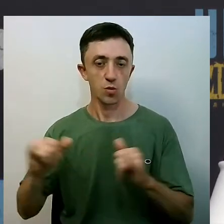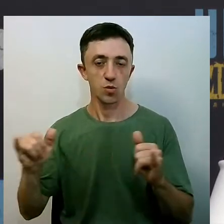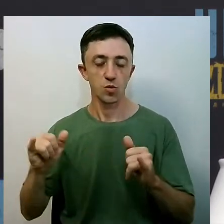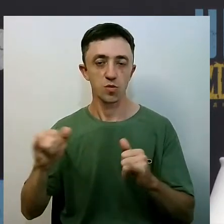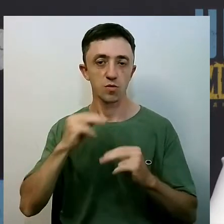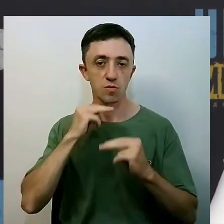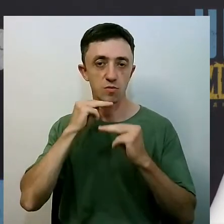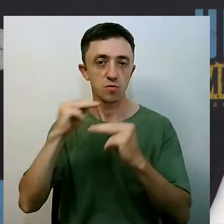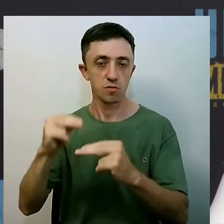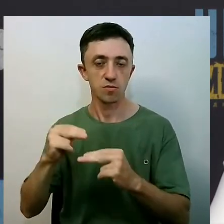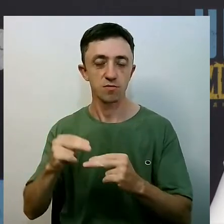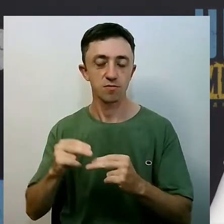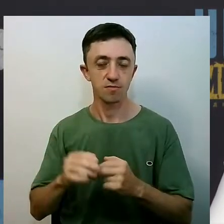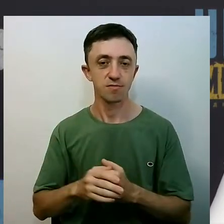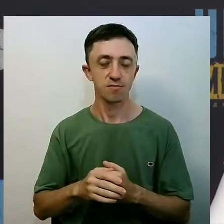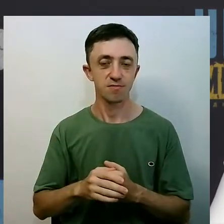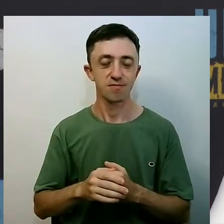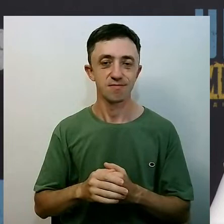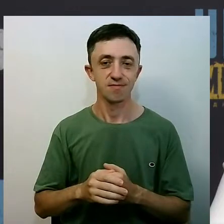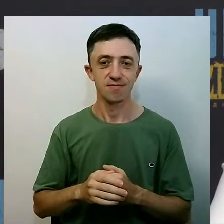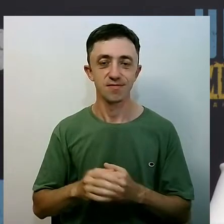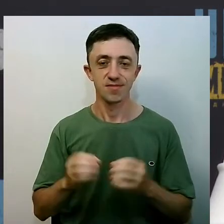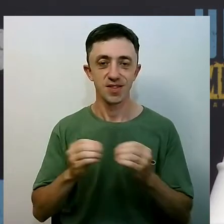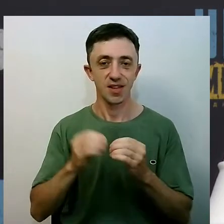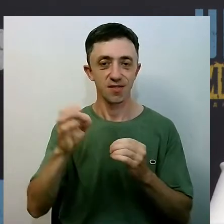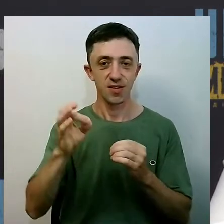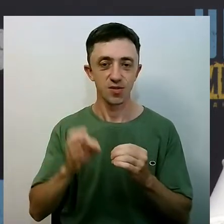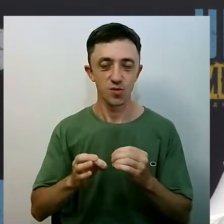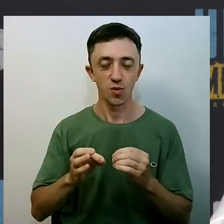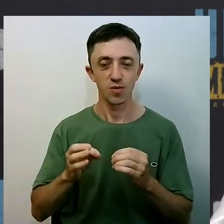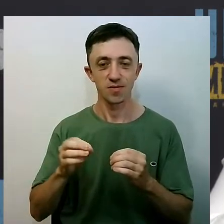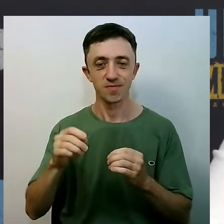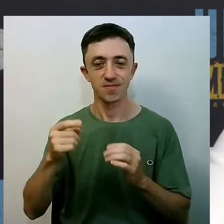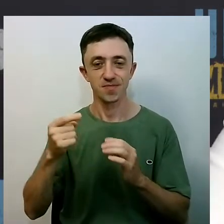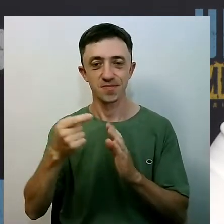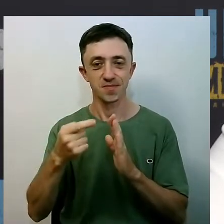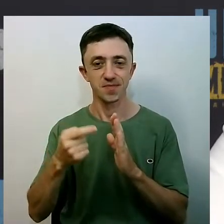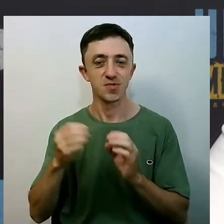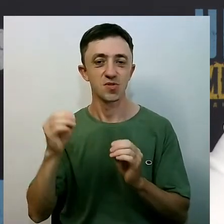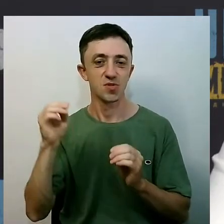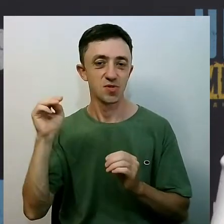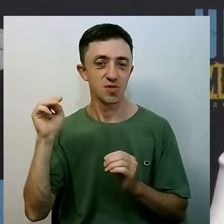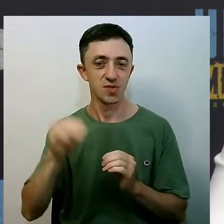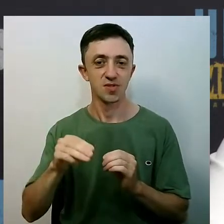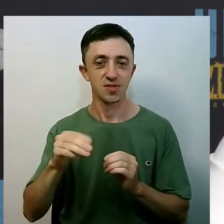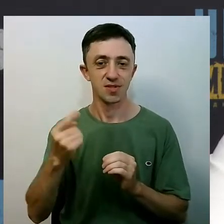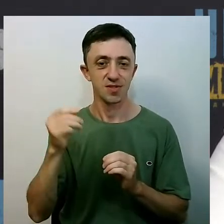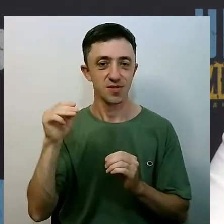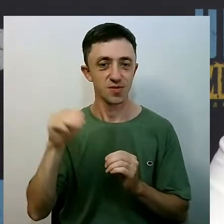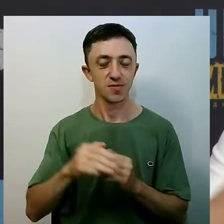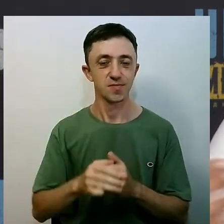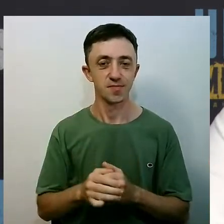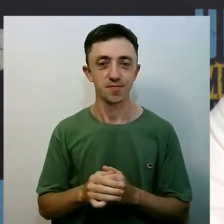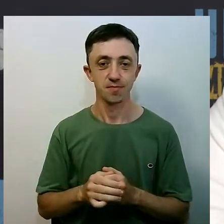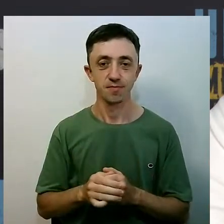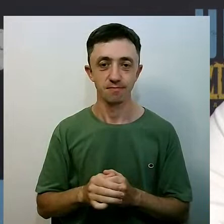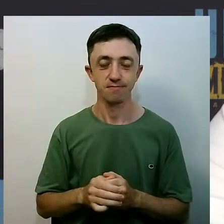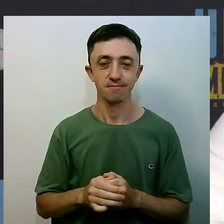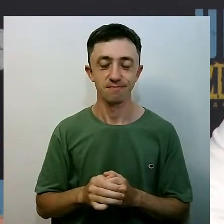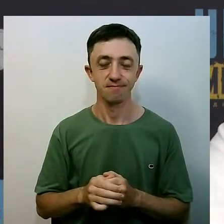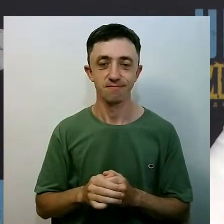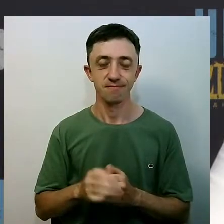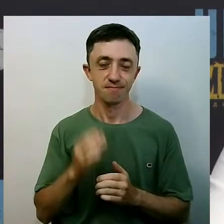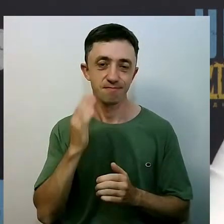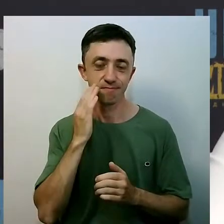I think that it could increase attractiveness for investors by 1,000%,